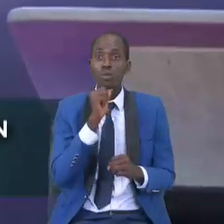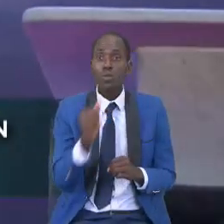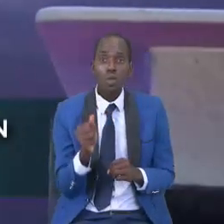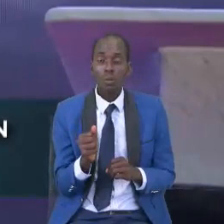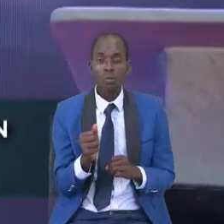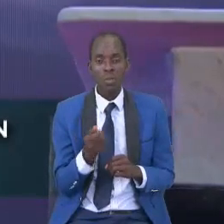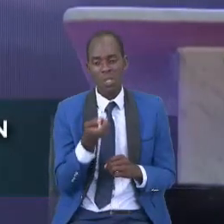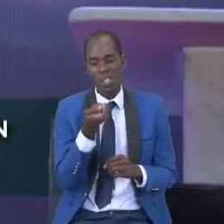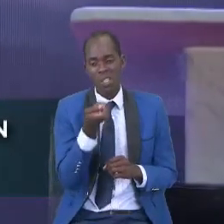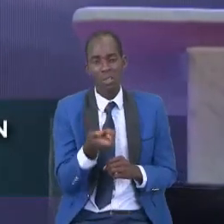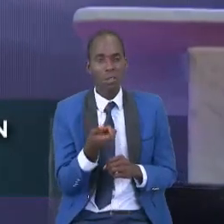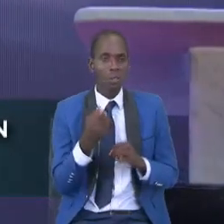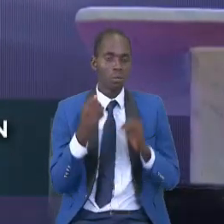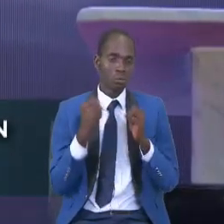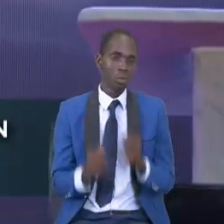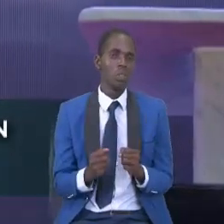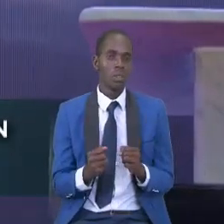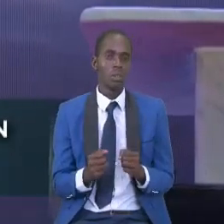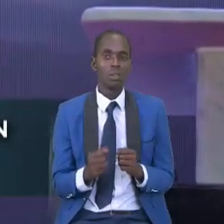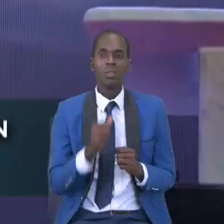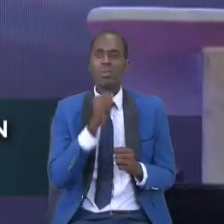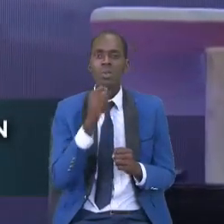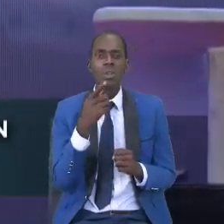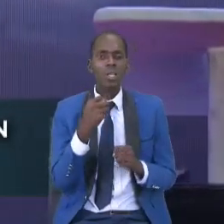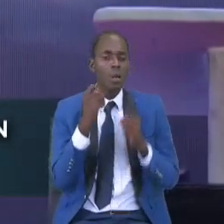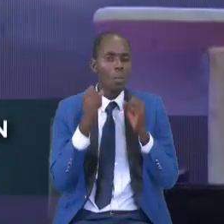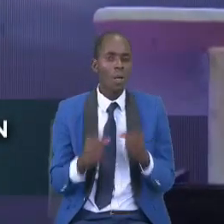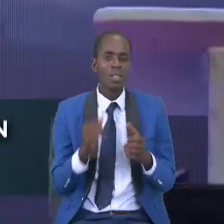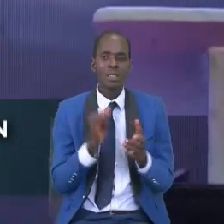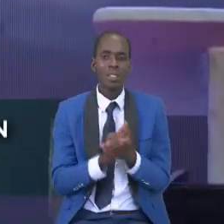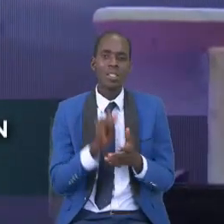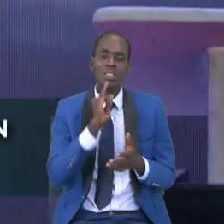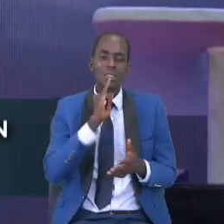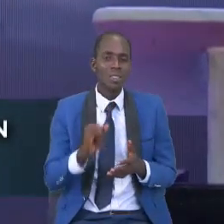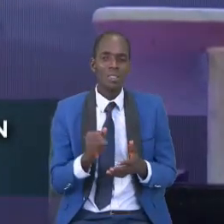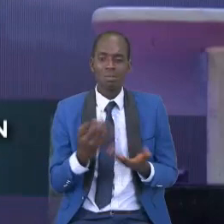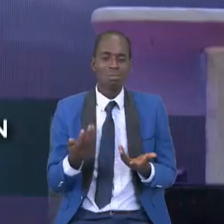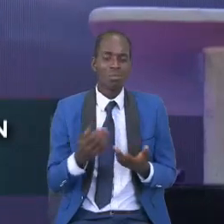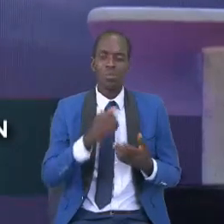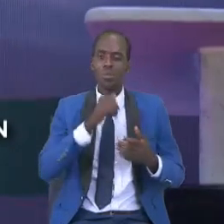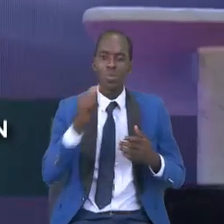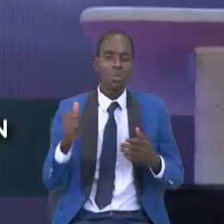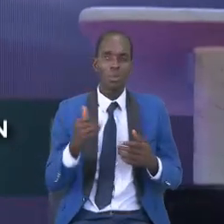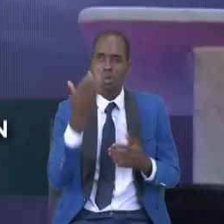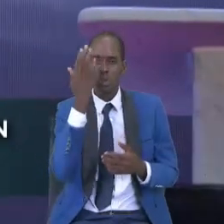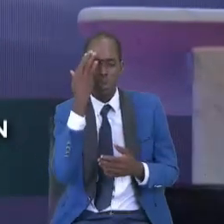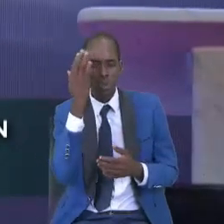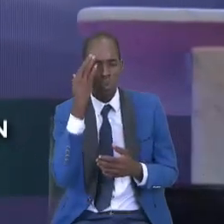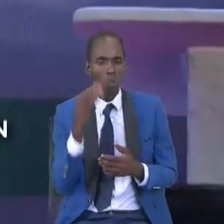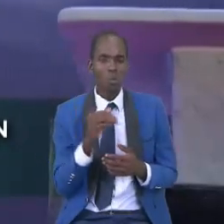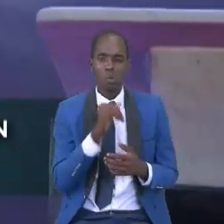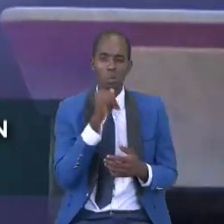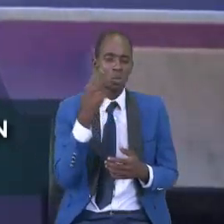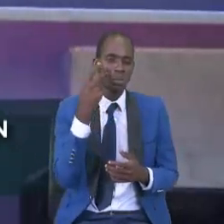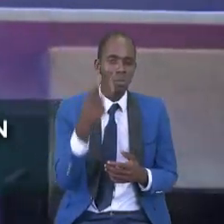trickle power, not a power that is barely known and barely felt and barely